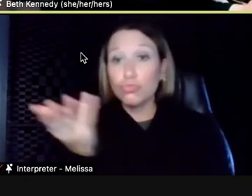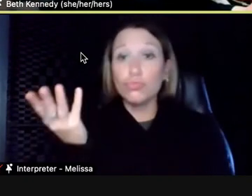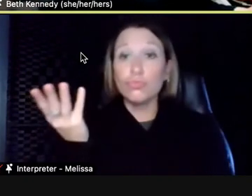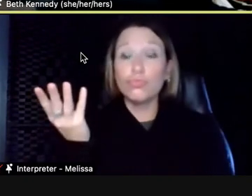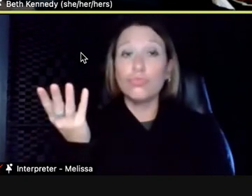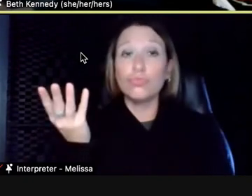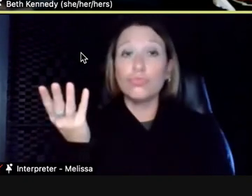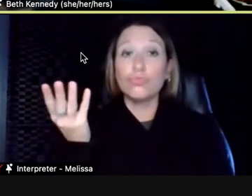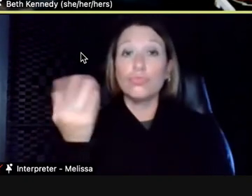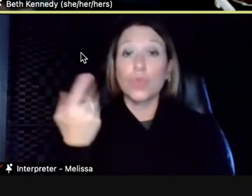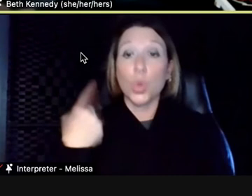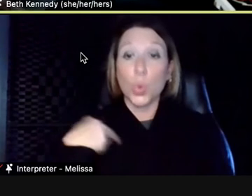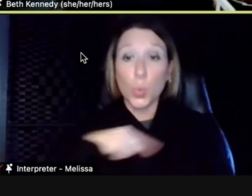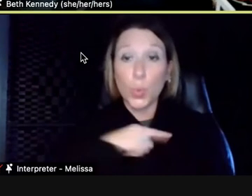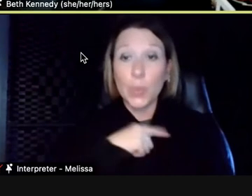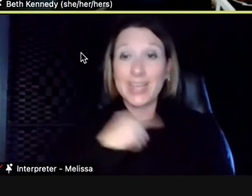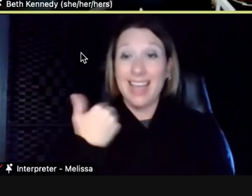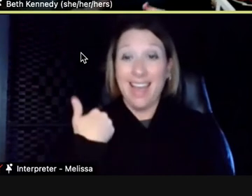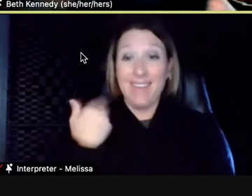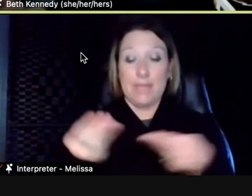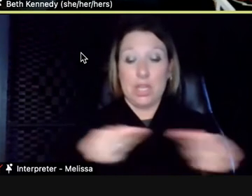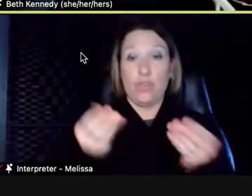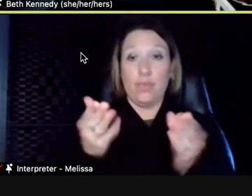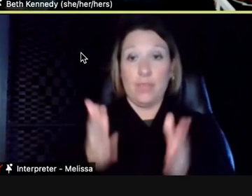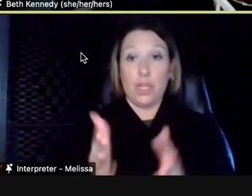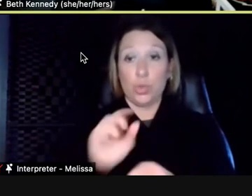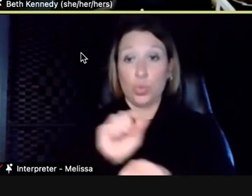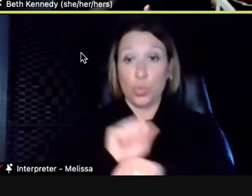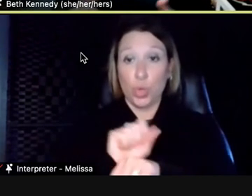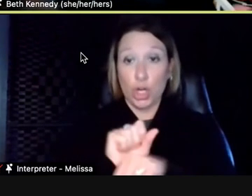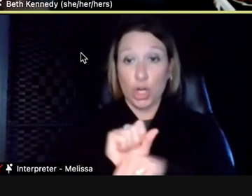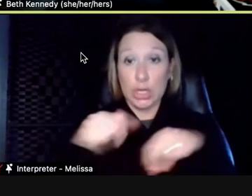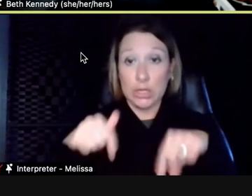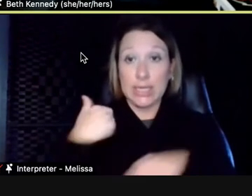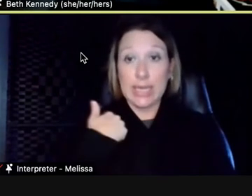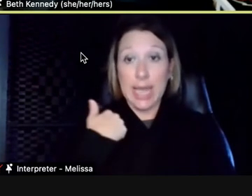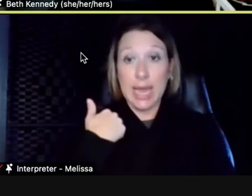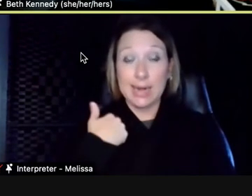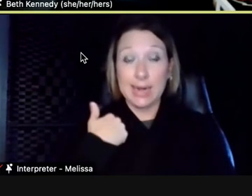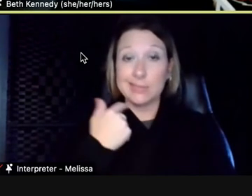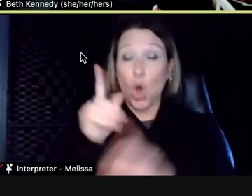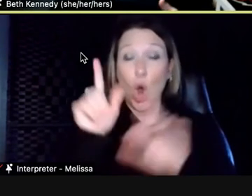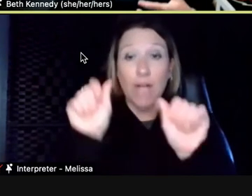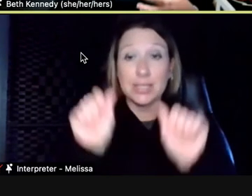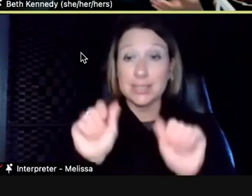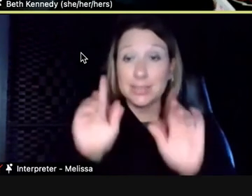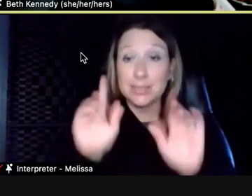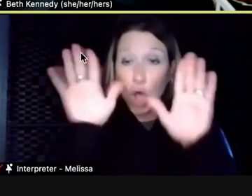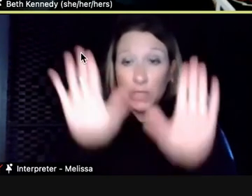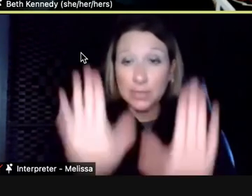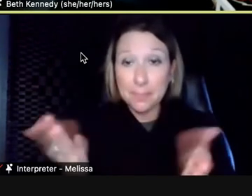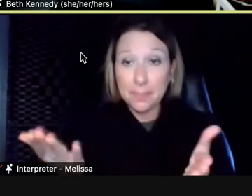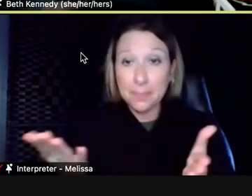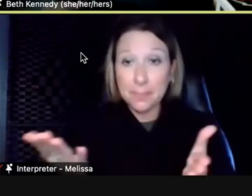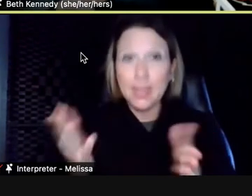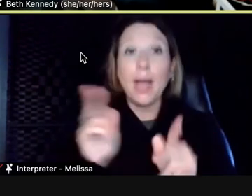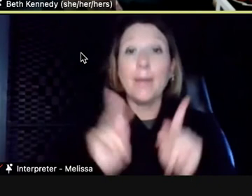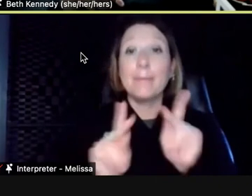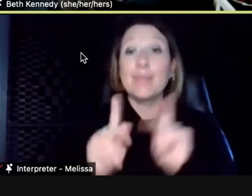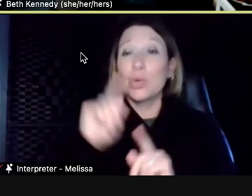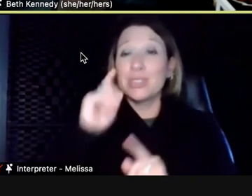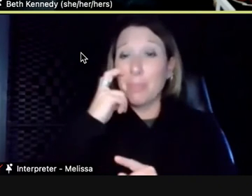we have interveners working in Canada. It's awesome. People who are deafblind have high quality of